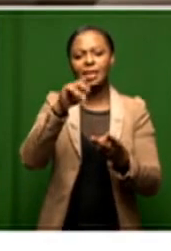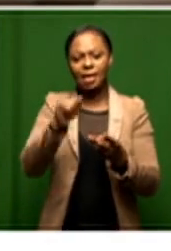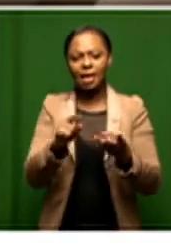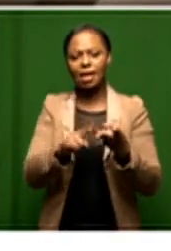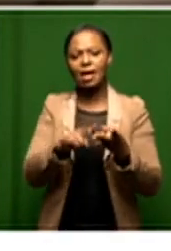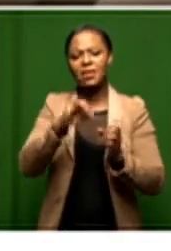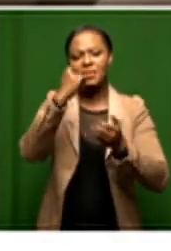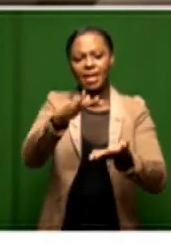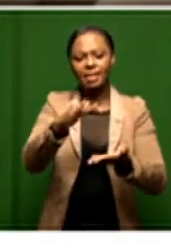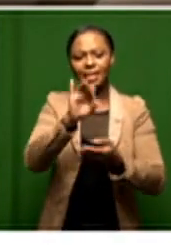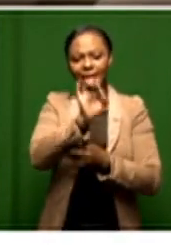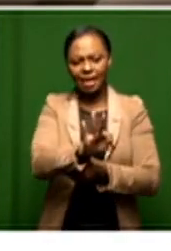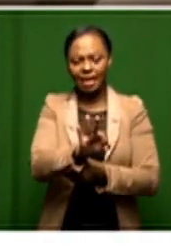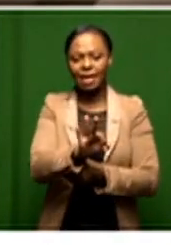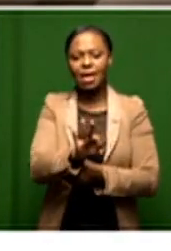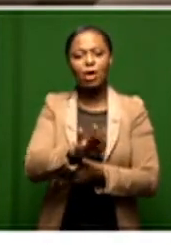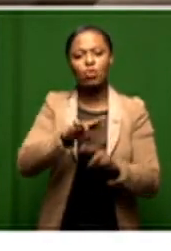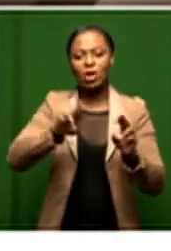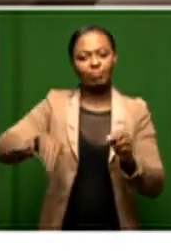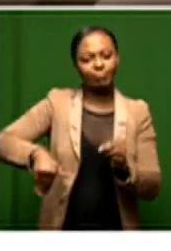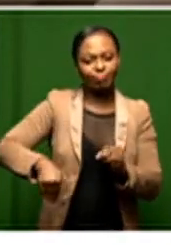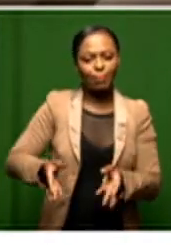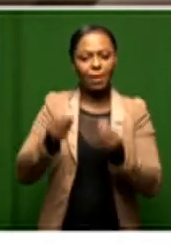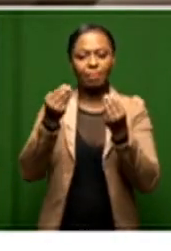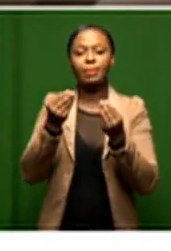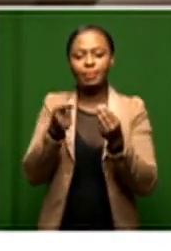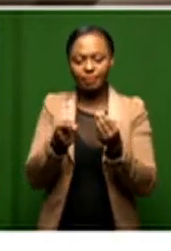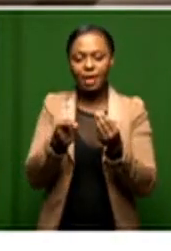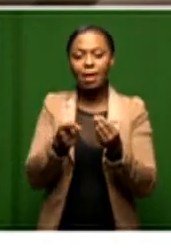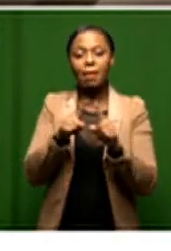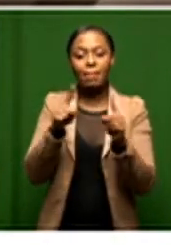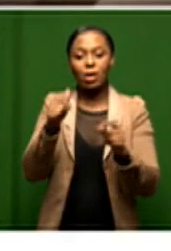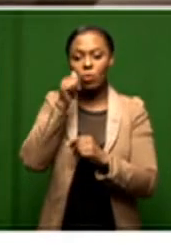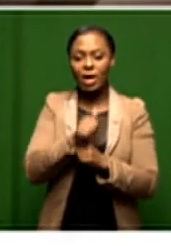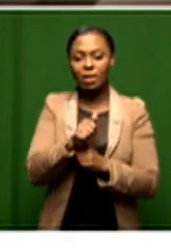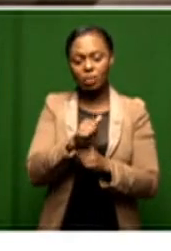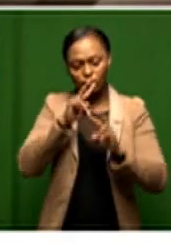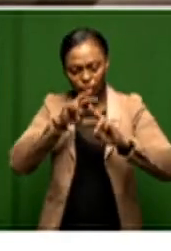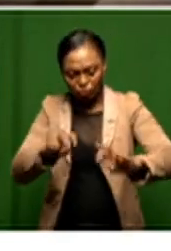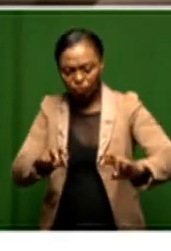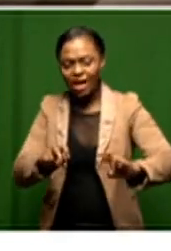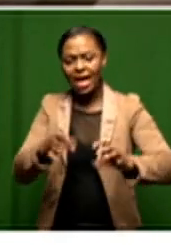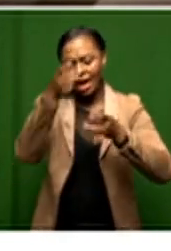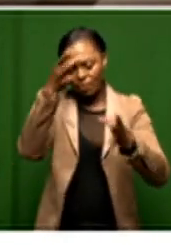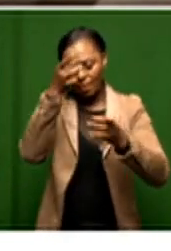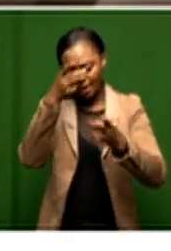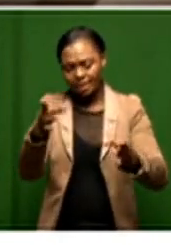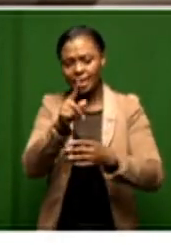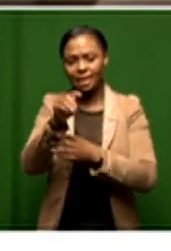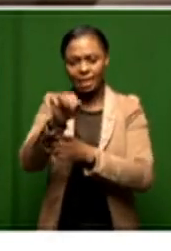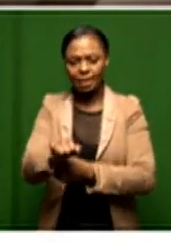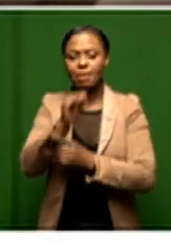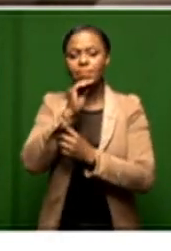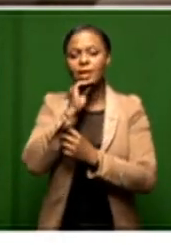3 clinical trial data is still outstanding. And as they aggregate this data, they're looking at it as it comes in. So